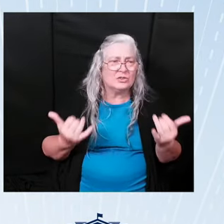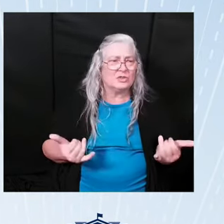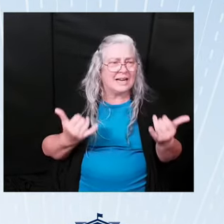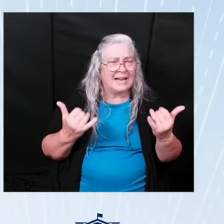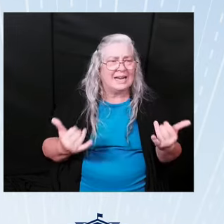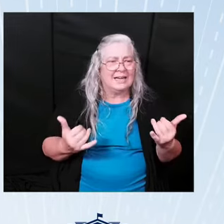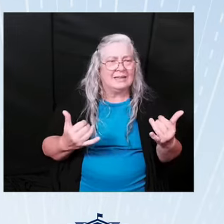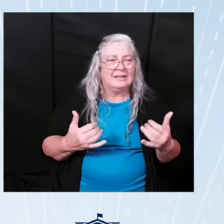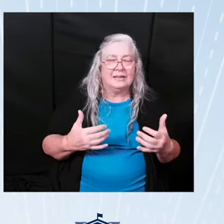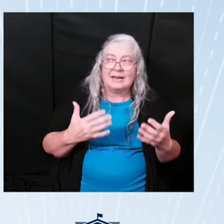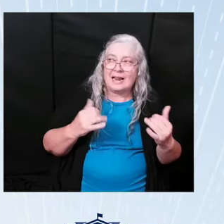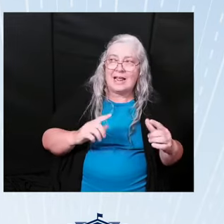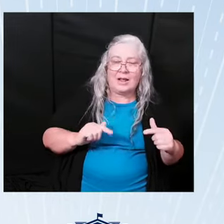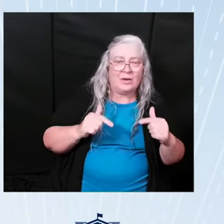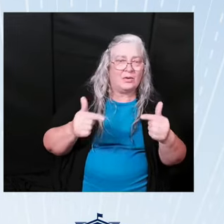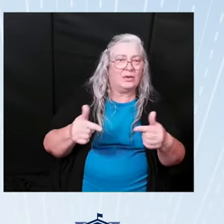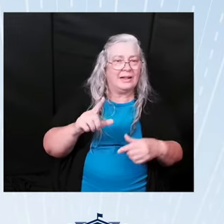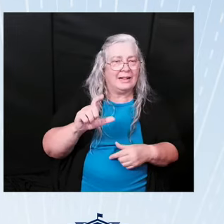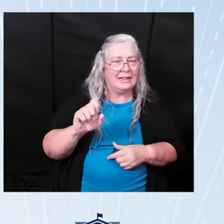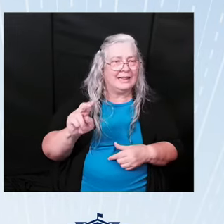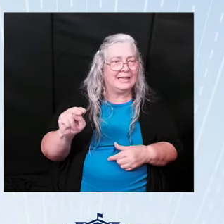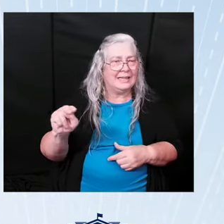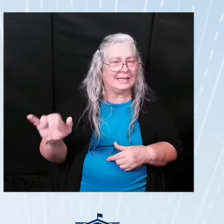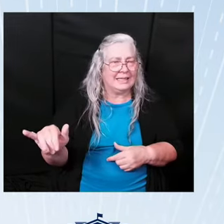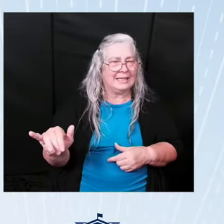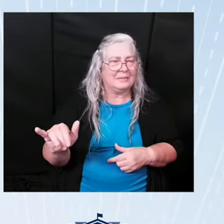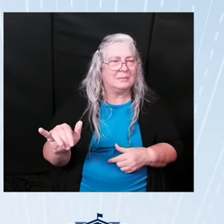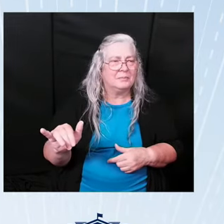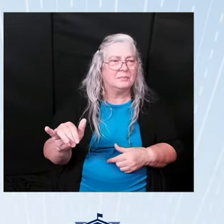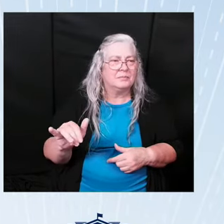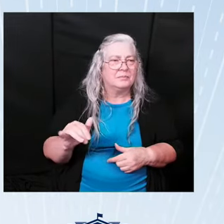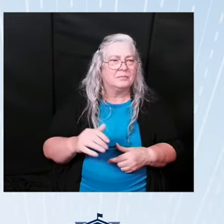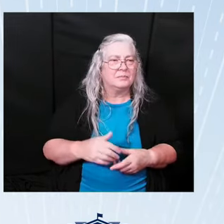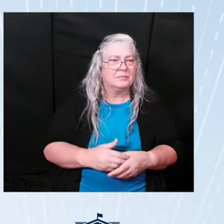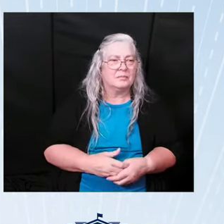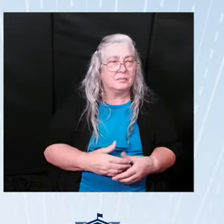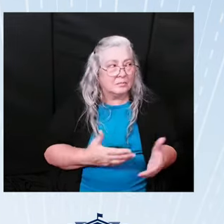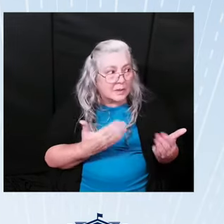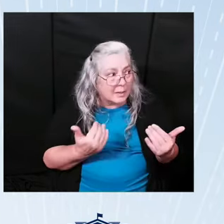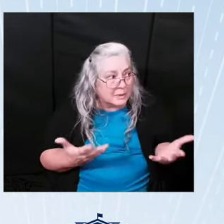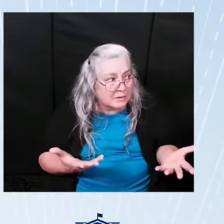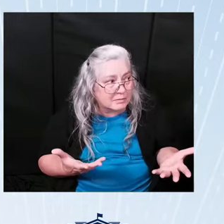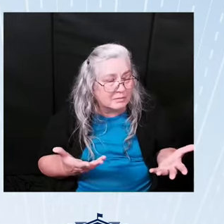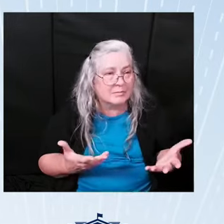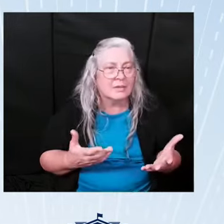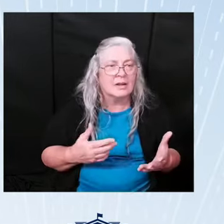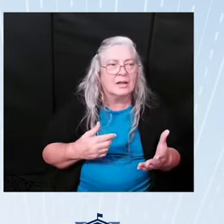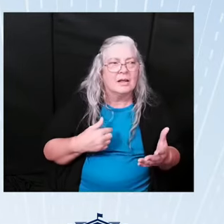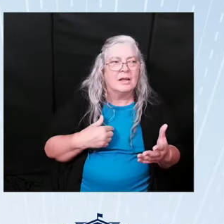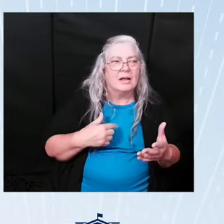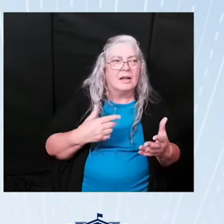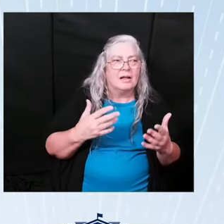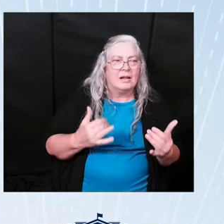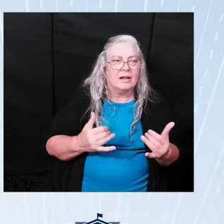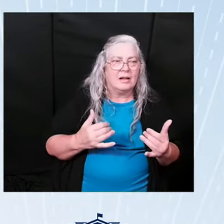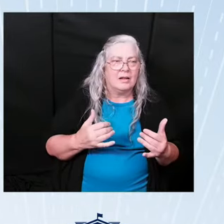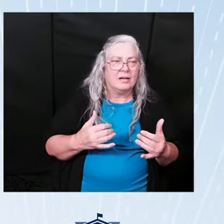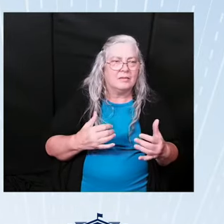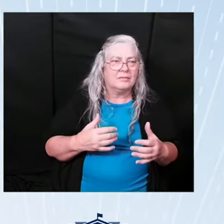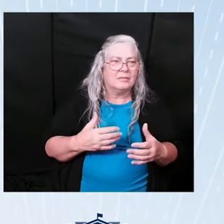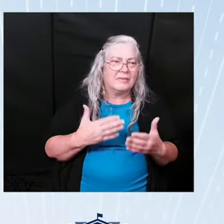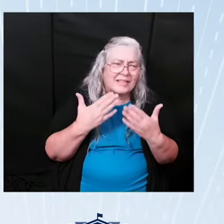And let me turn it over. Are you coming up? So Hannah, so she can tell us where we're going. Thank you all so much. Thanks so much,